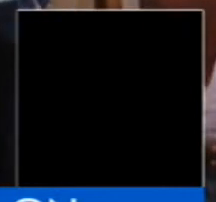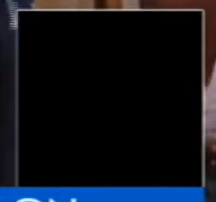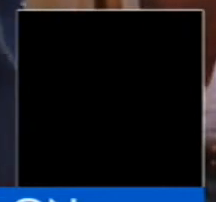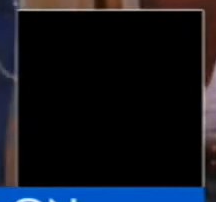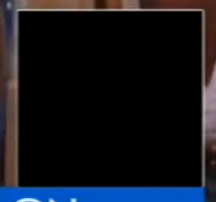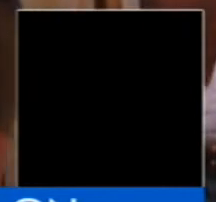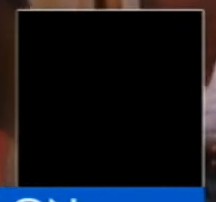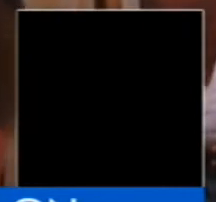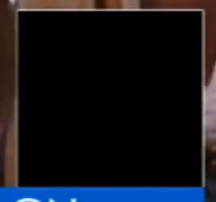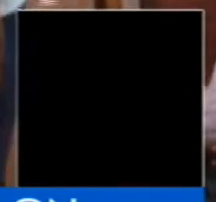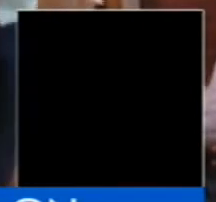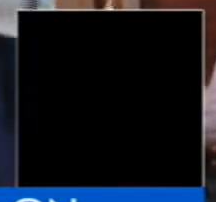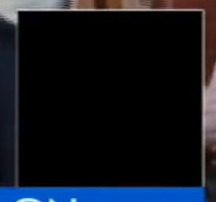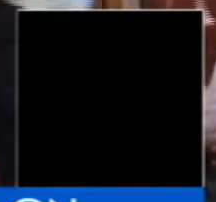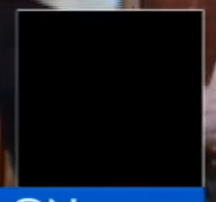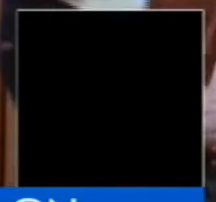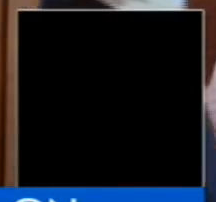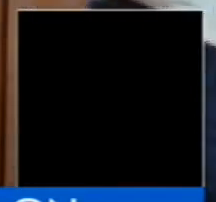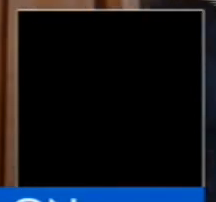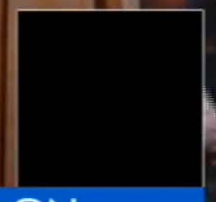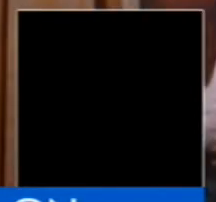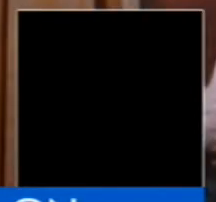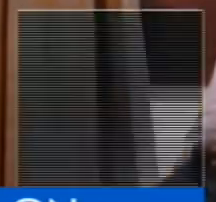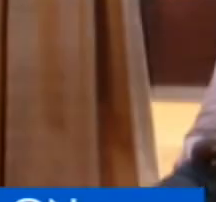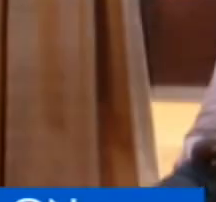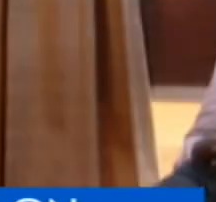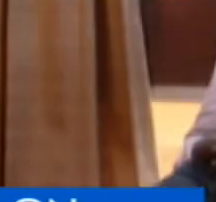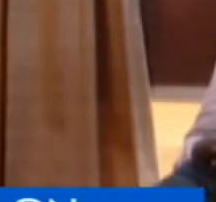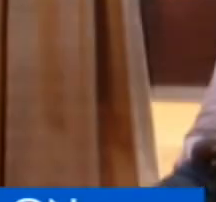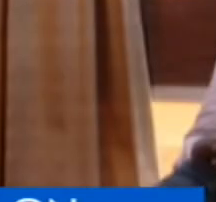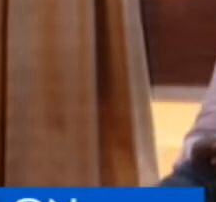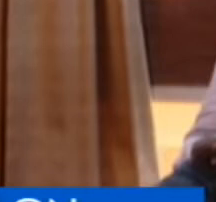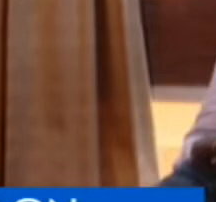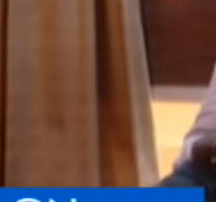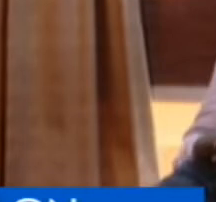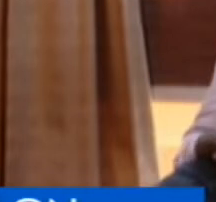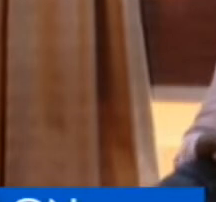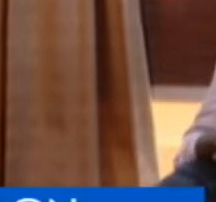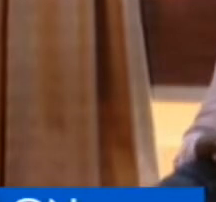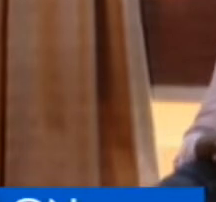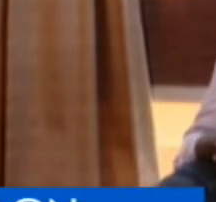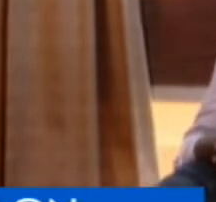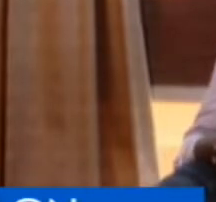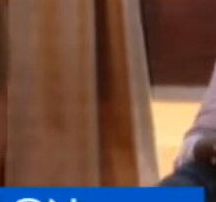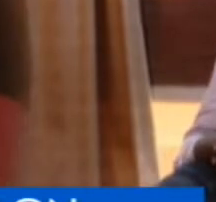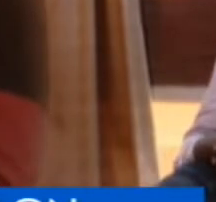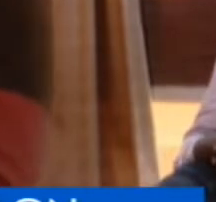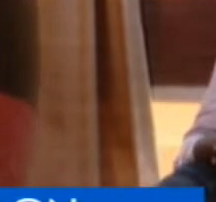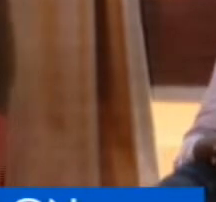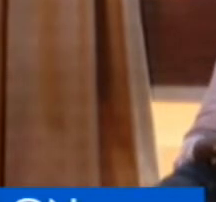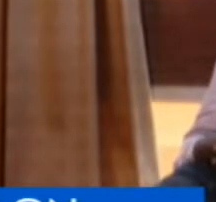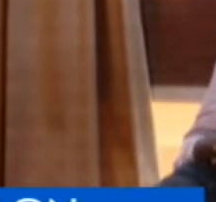speaks so well about it and paints a picture of we are okay we do not you can live stream